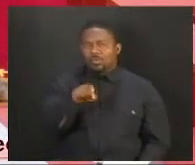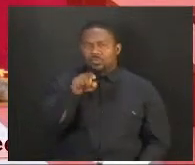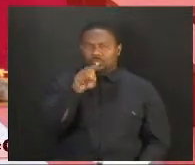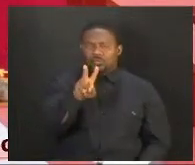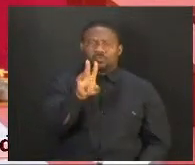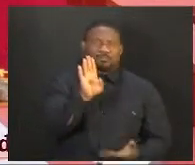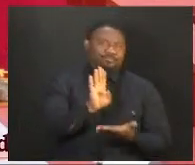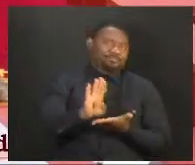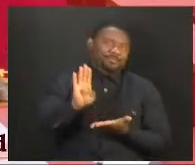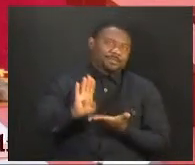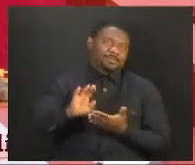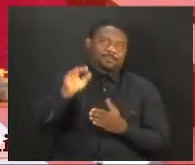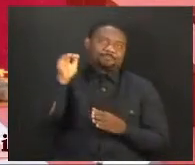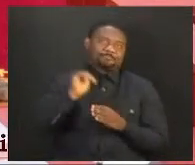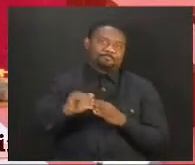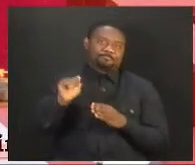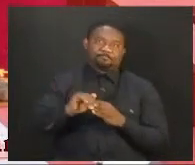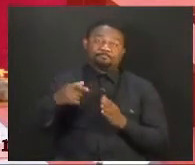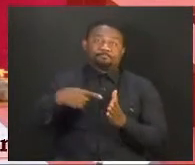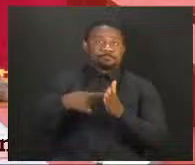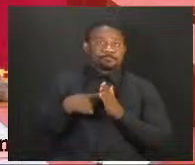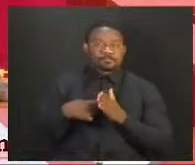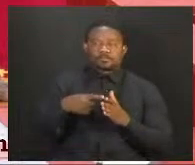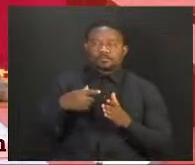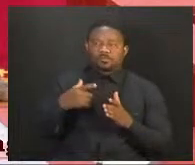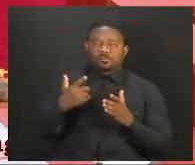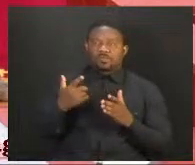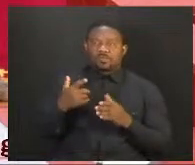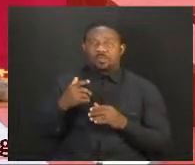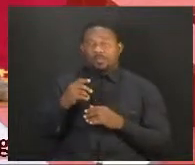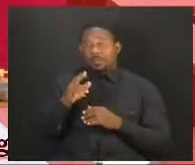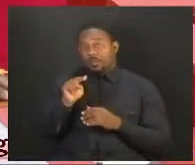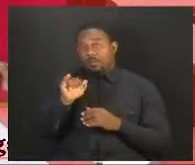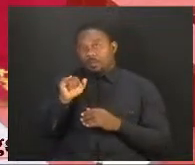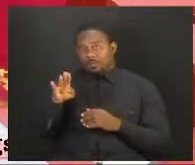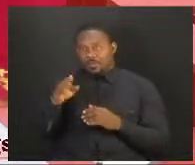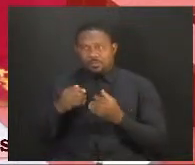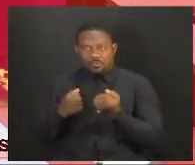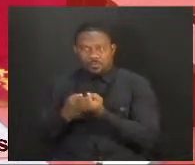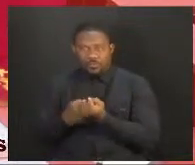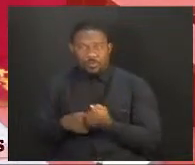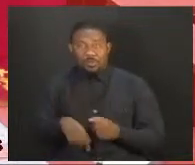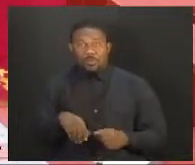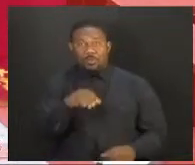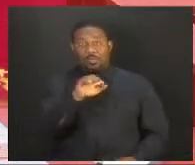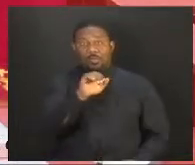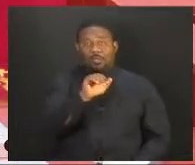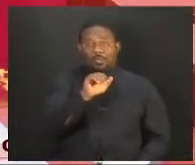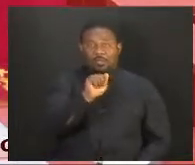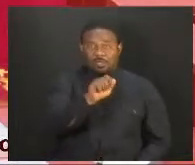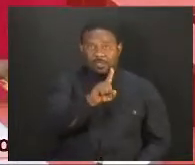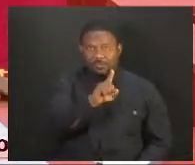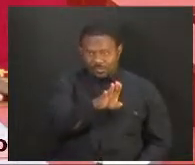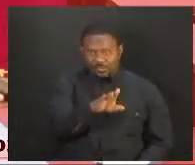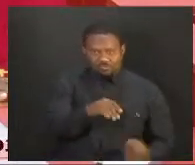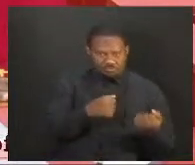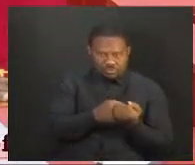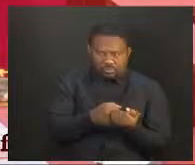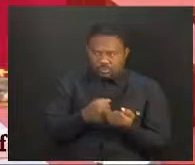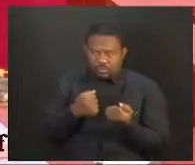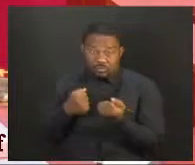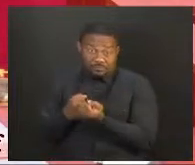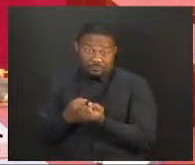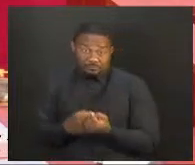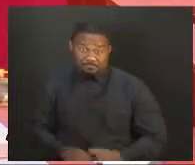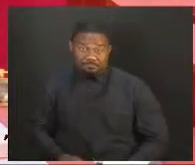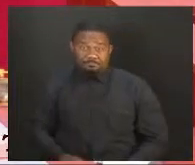required to fully capitalize the National Investment Bank and the Agricultural Development Bank of Ghana. Mr. Speaker, I will